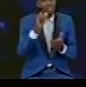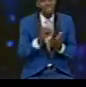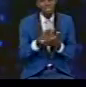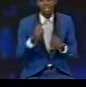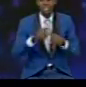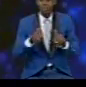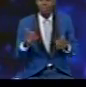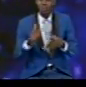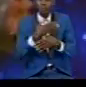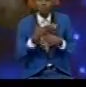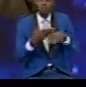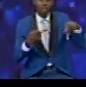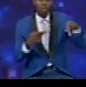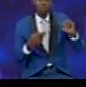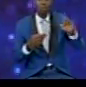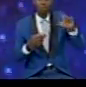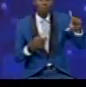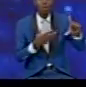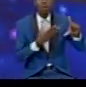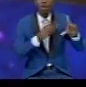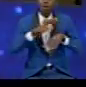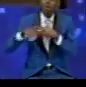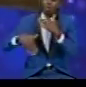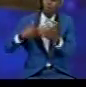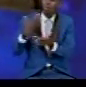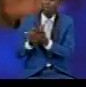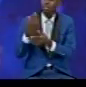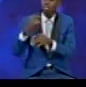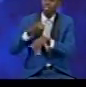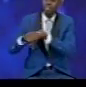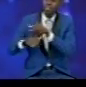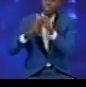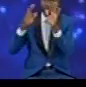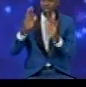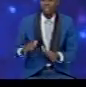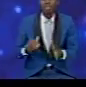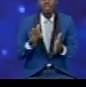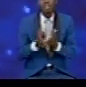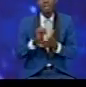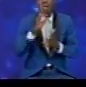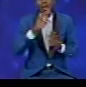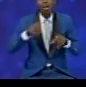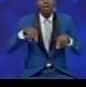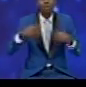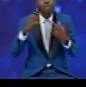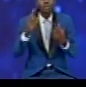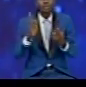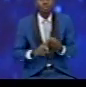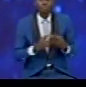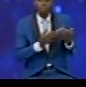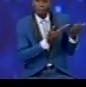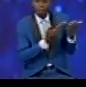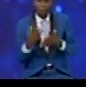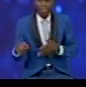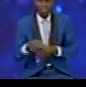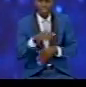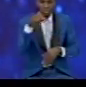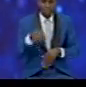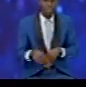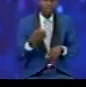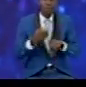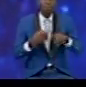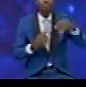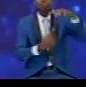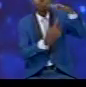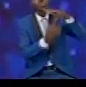between Paul the Apostle and all those deceivers that were going to throw them down from the tower where they